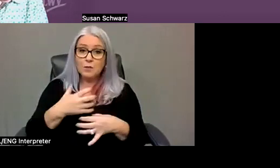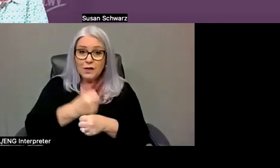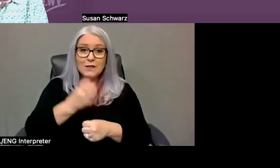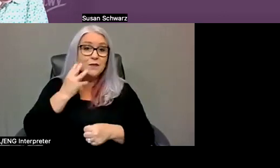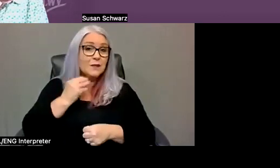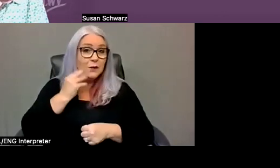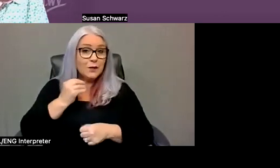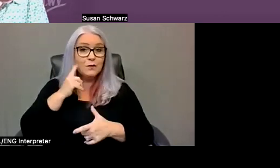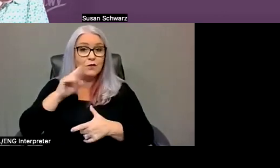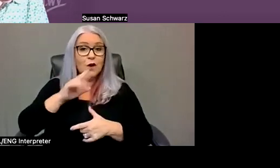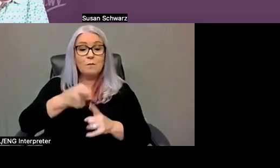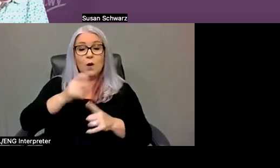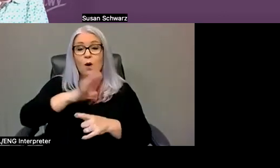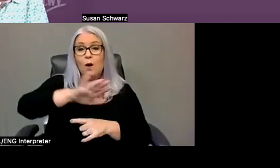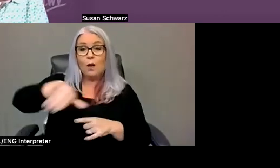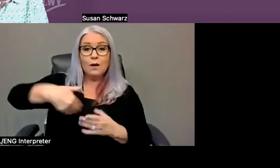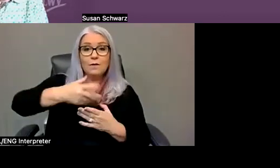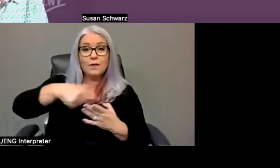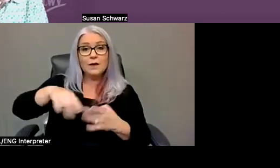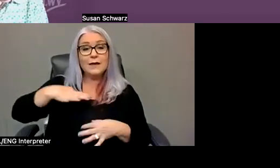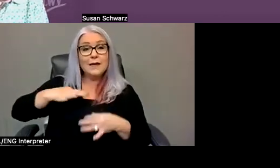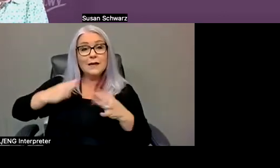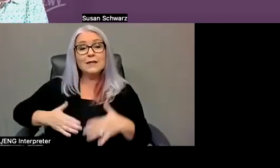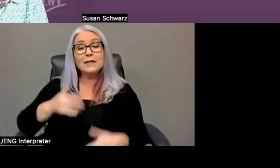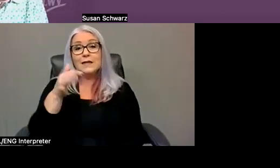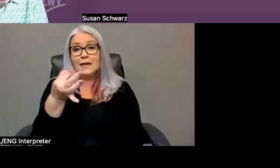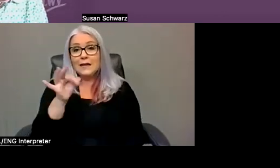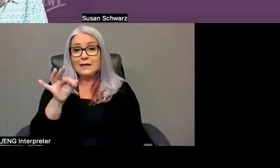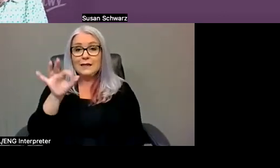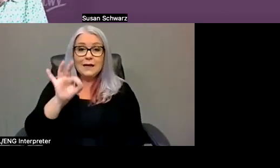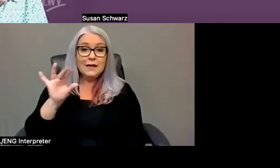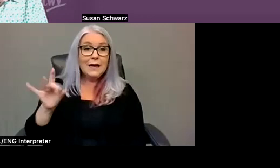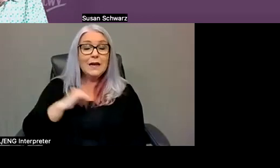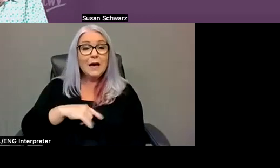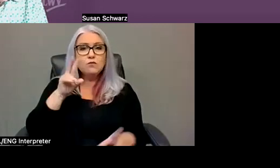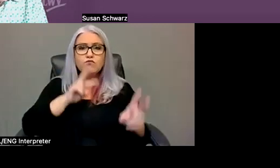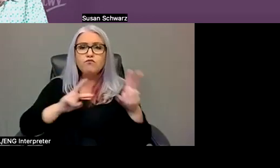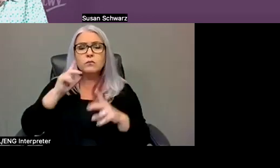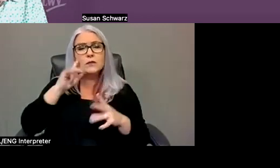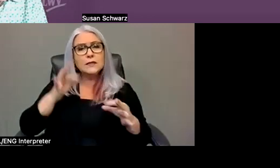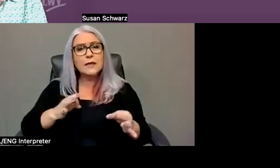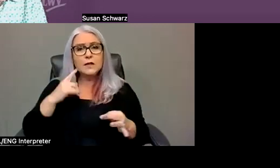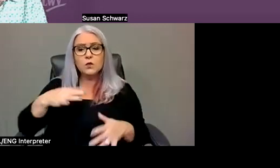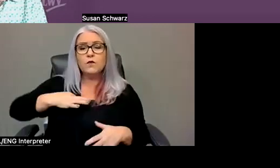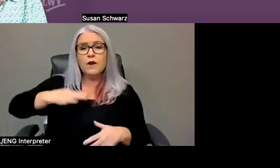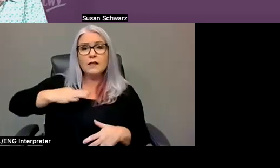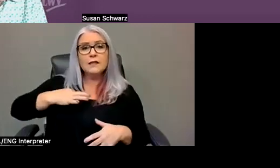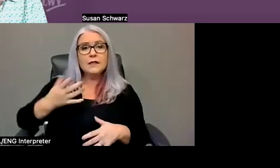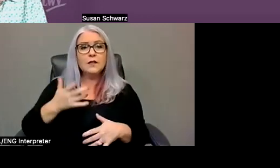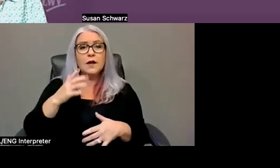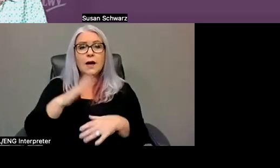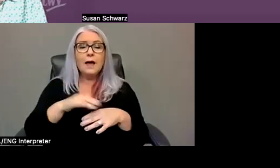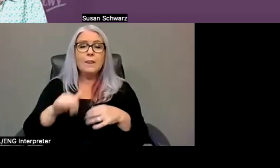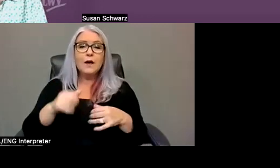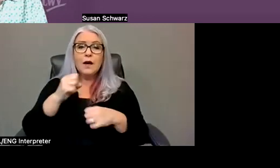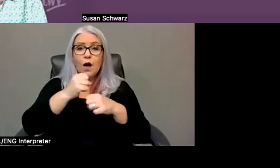all the candidates. In 1998, I was looking for a way to give back to the community and decided to volunteer to serve on the Architectural